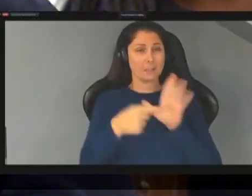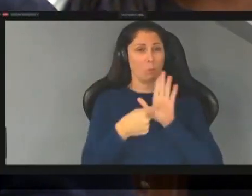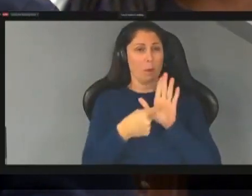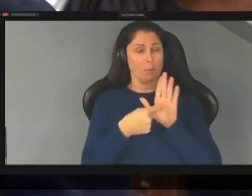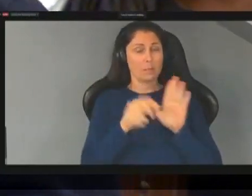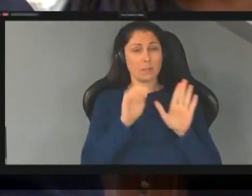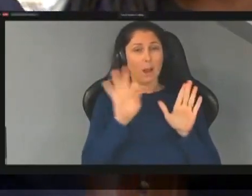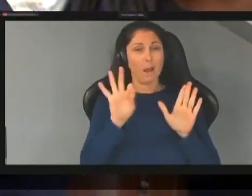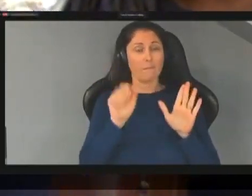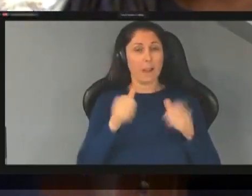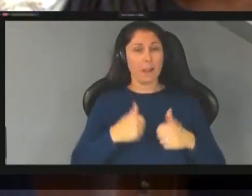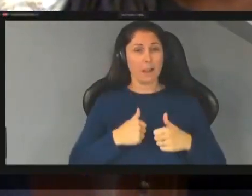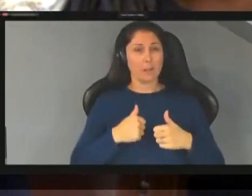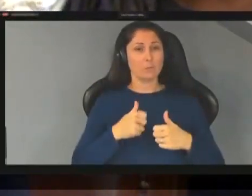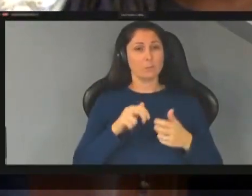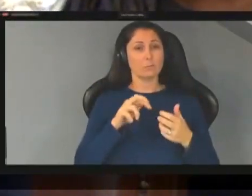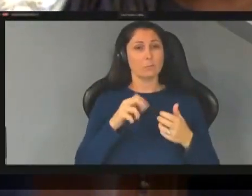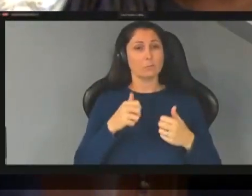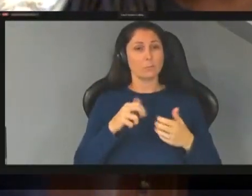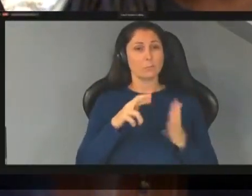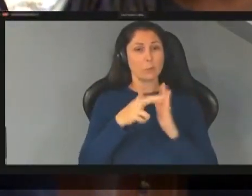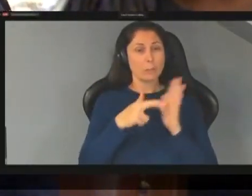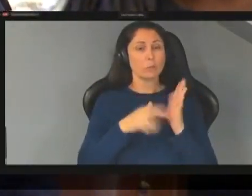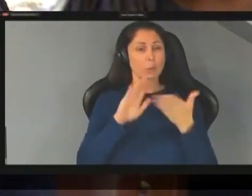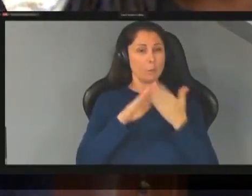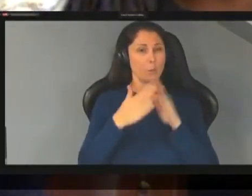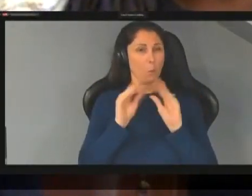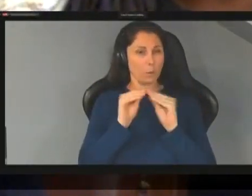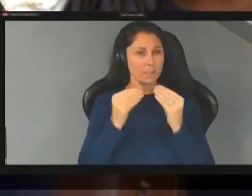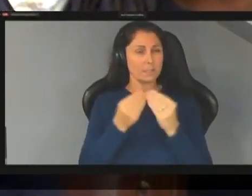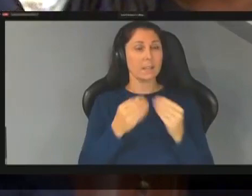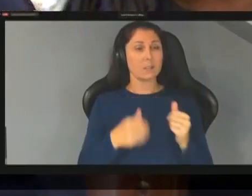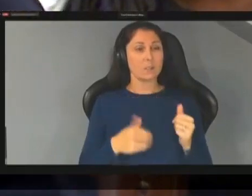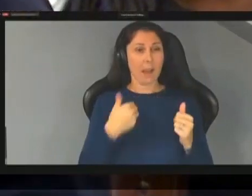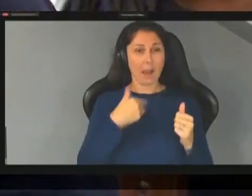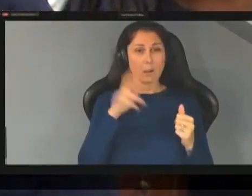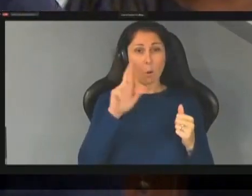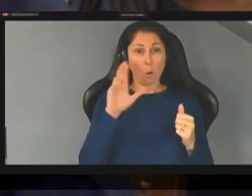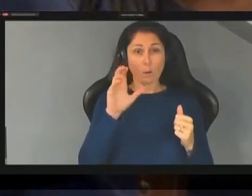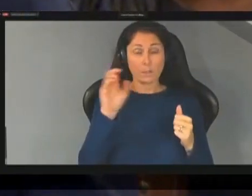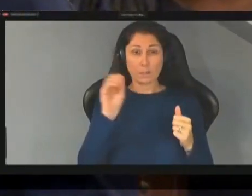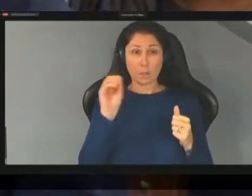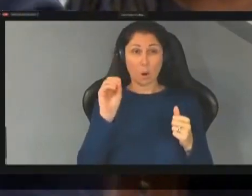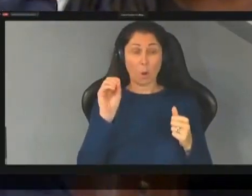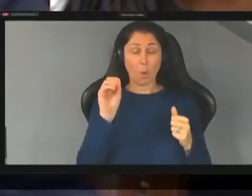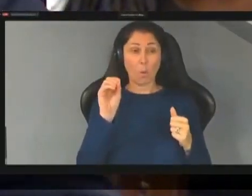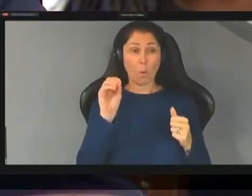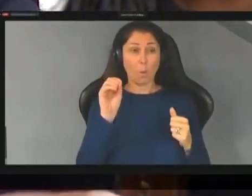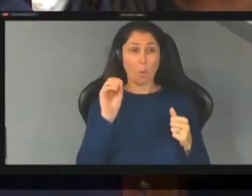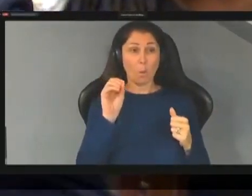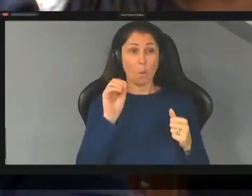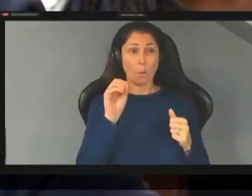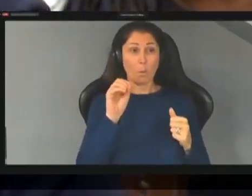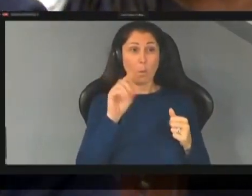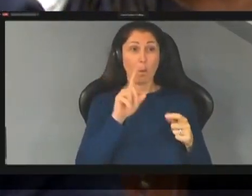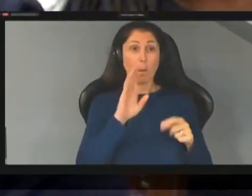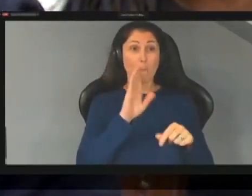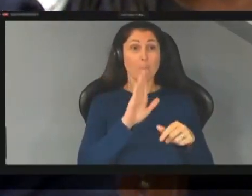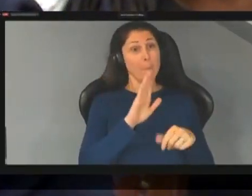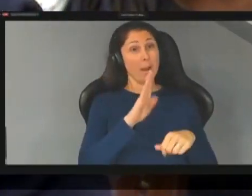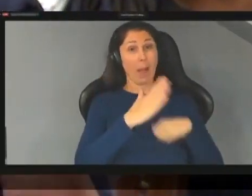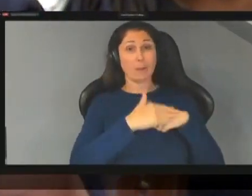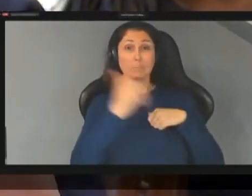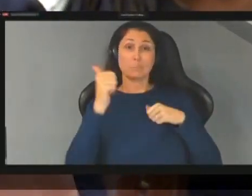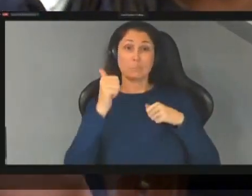a registered community organization. Had an RCO been charged with calling this hearing, it would have been a little bit clearer